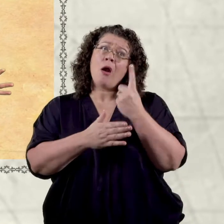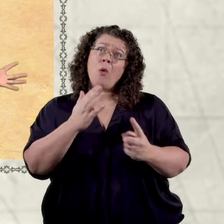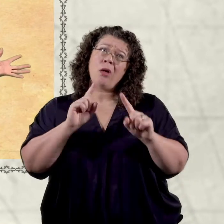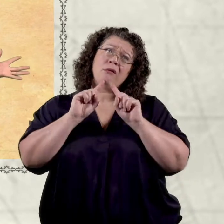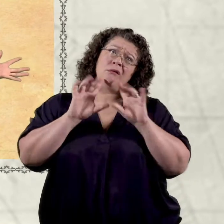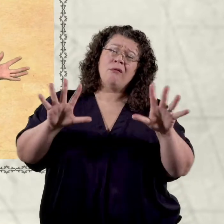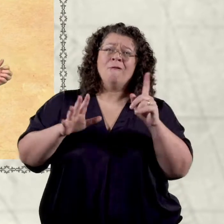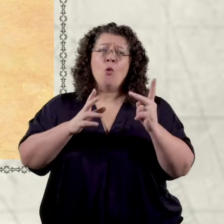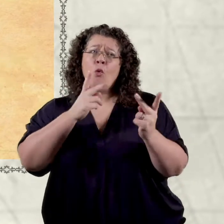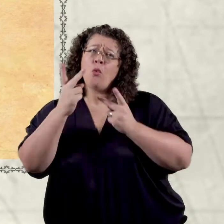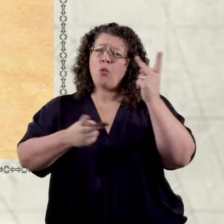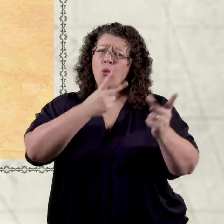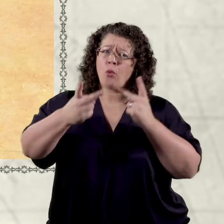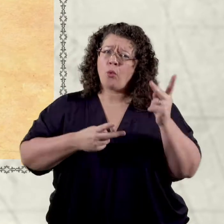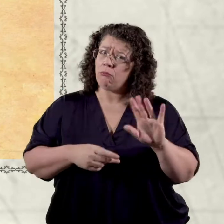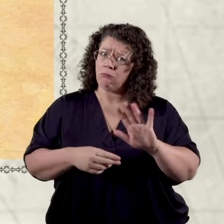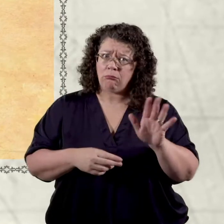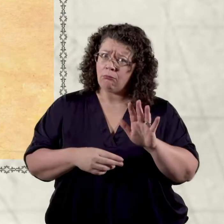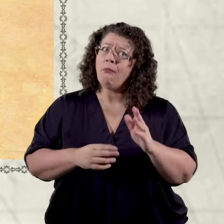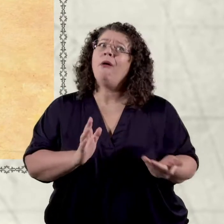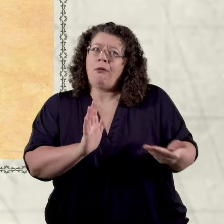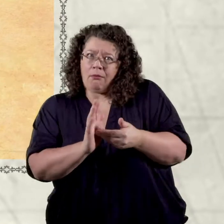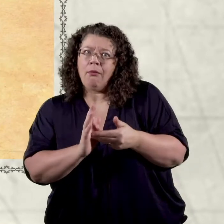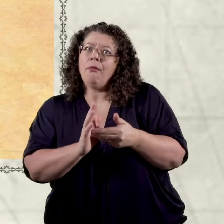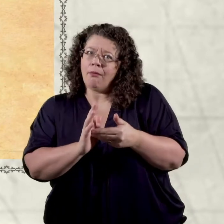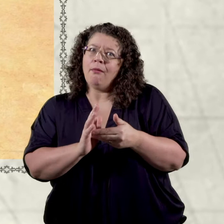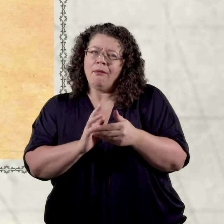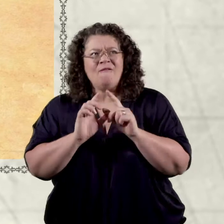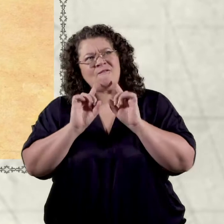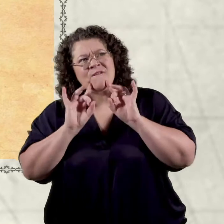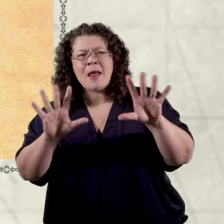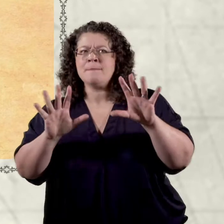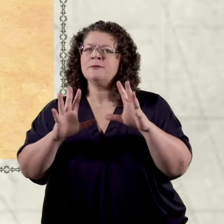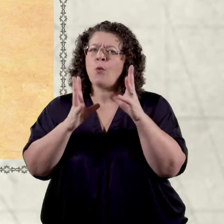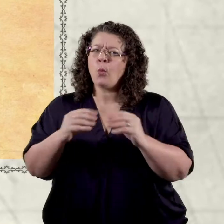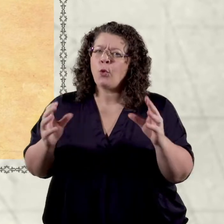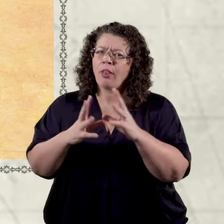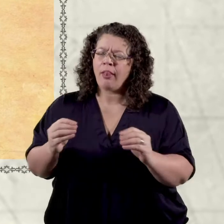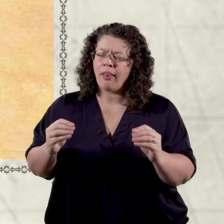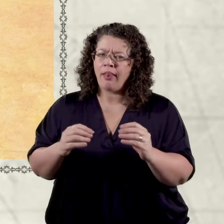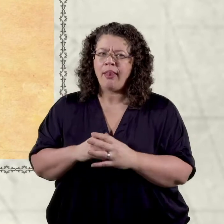only the land of song, but also the land of wool. To start off